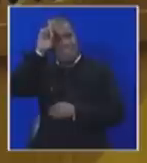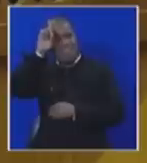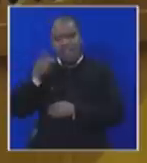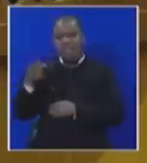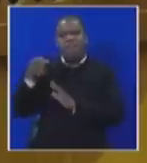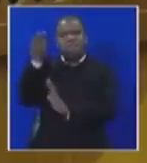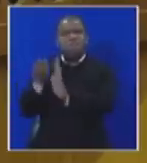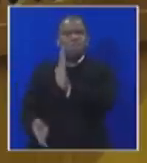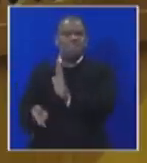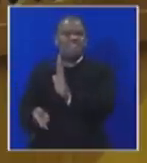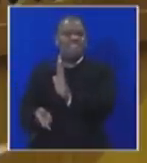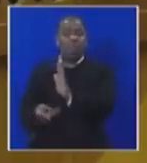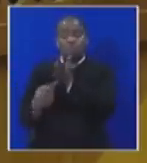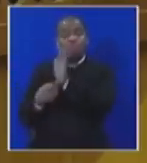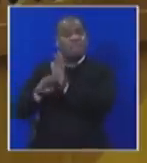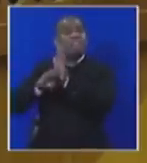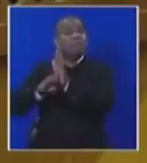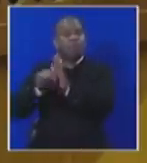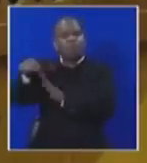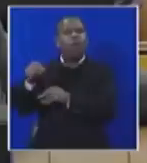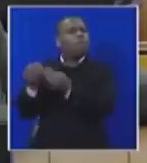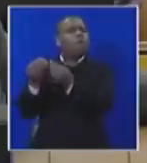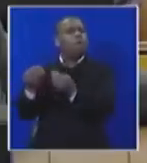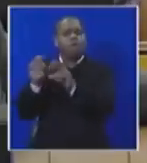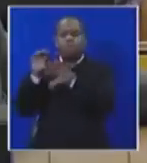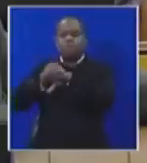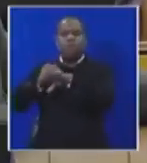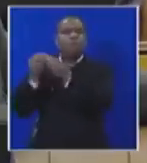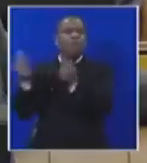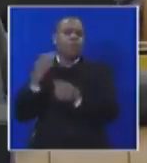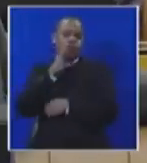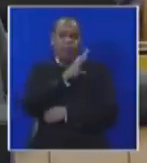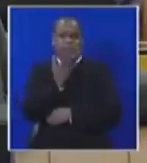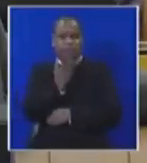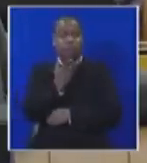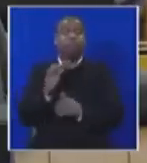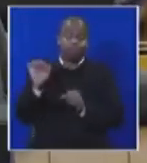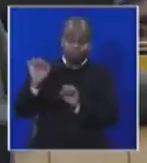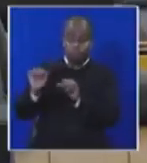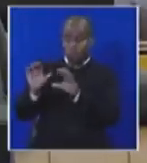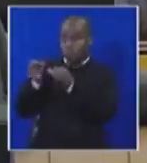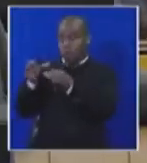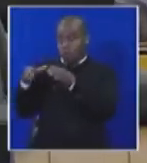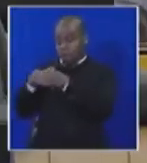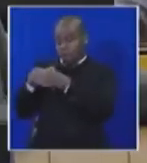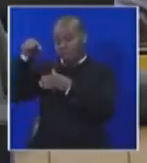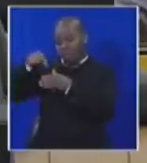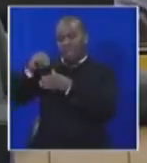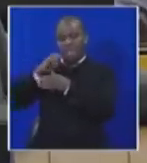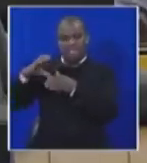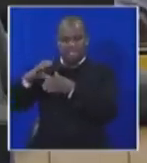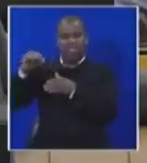fraudulent funeral saga remains unresolved. Your party insiders have also been